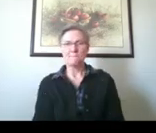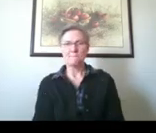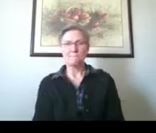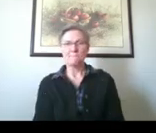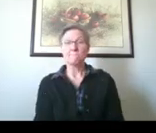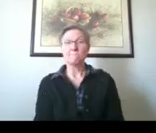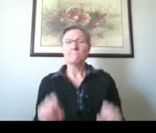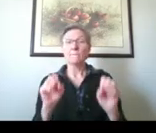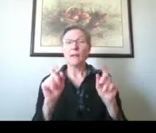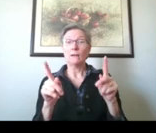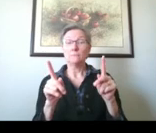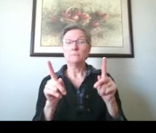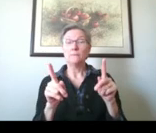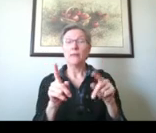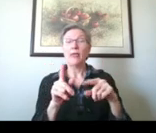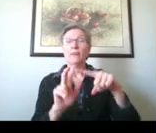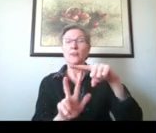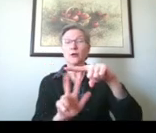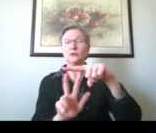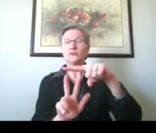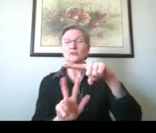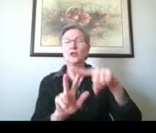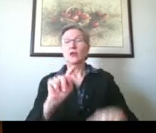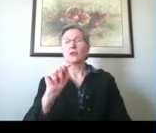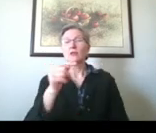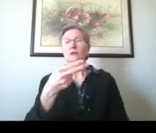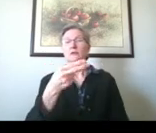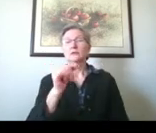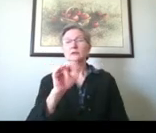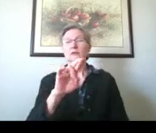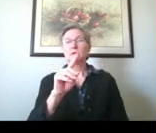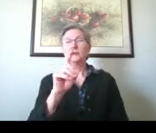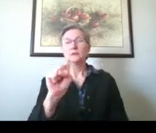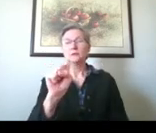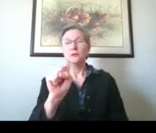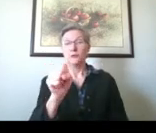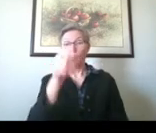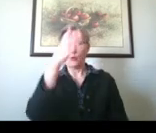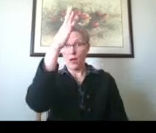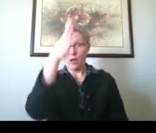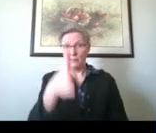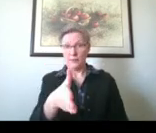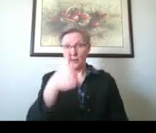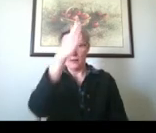Okay? Thirds. Again, you can do up and down, or you can go